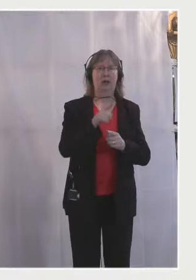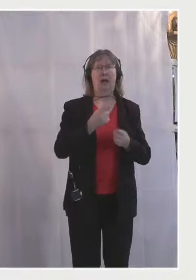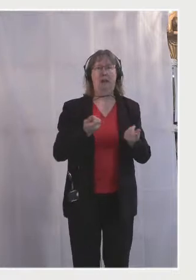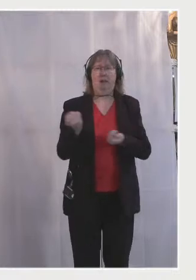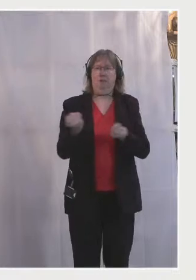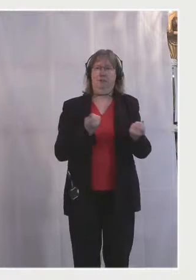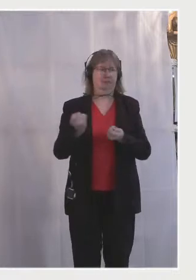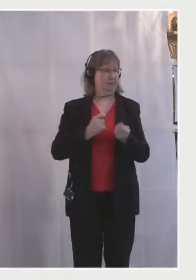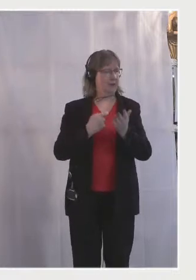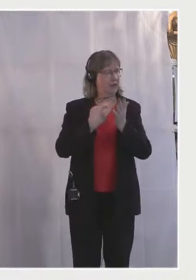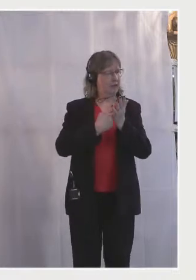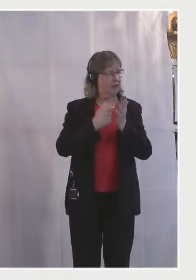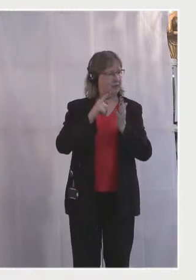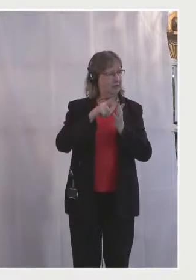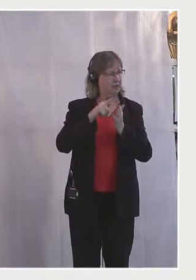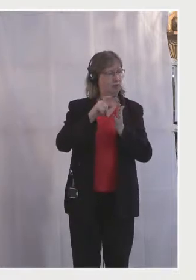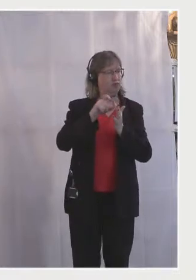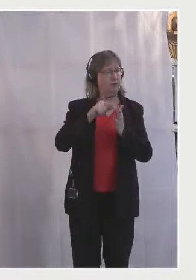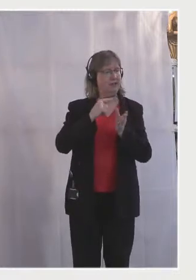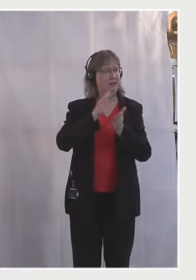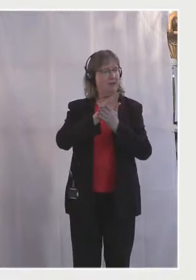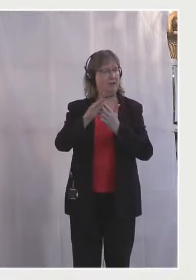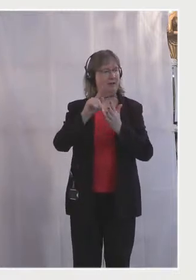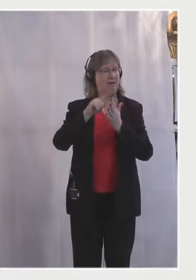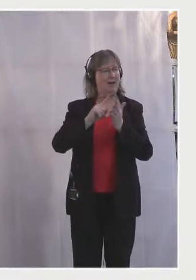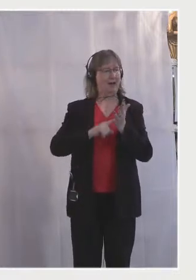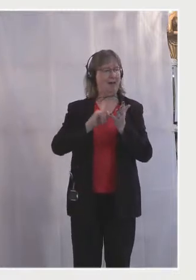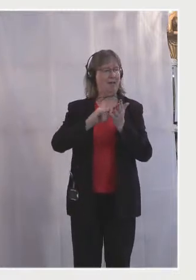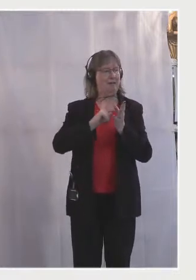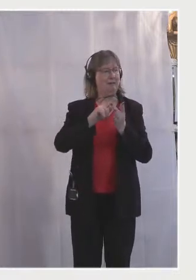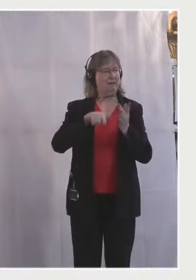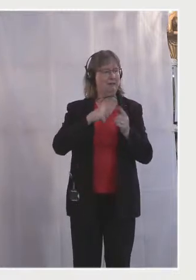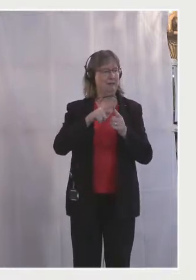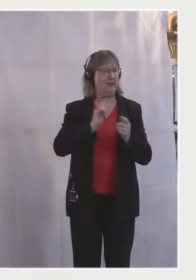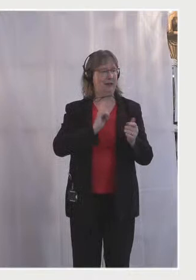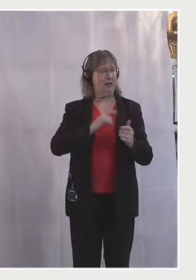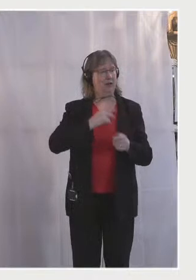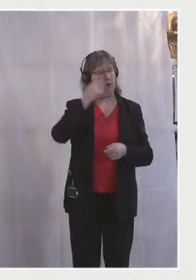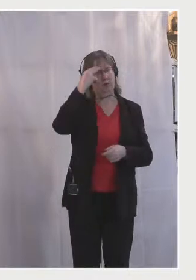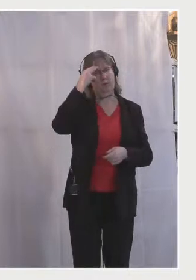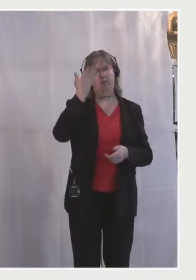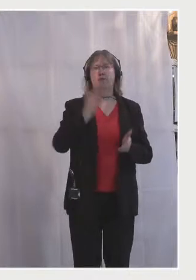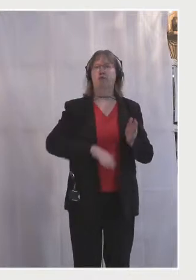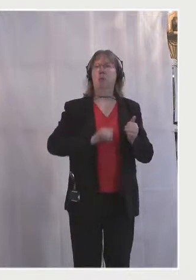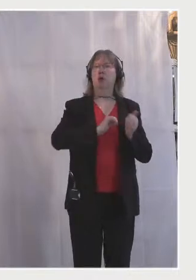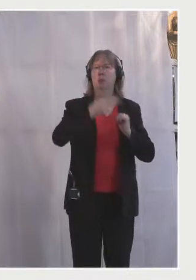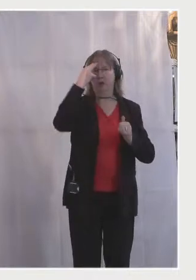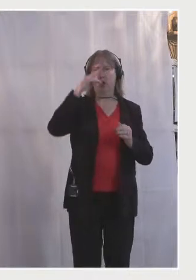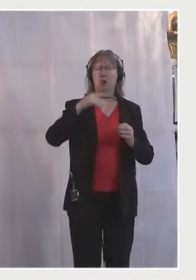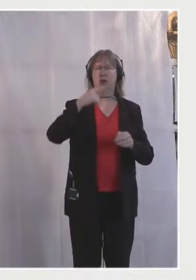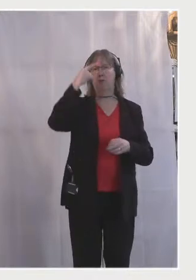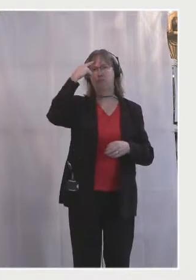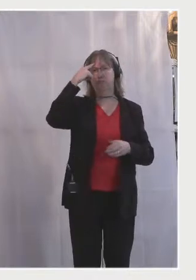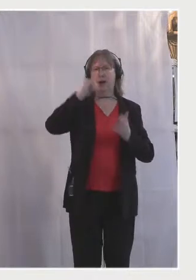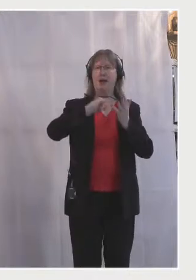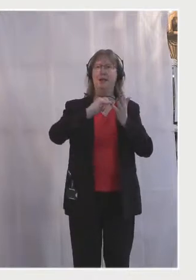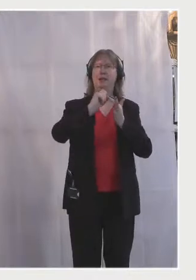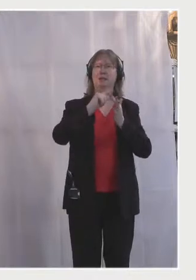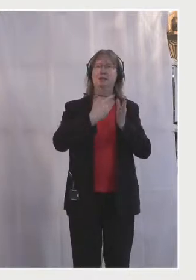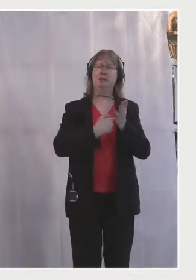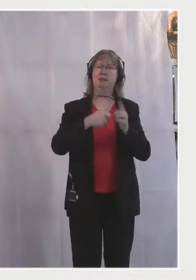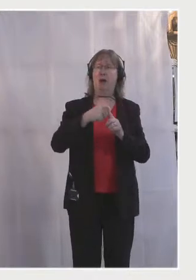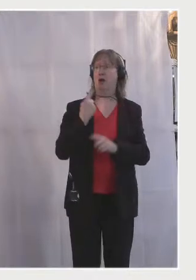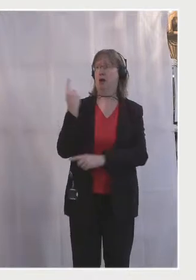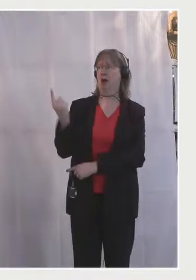is Rida El-Sai, who is the founder of an organisation called BrainSpark. And Rida is one of our Women in